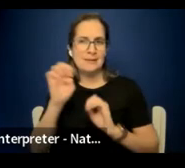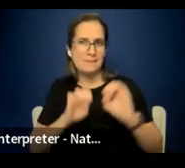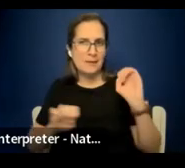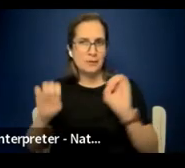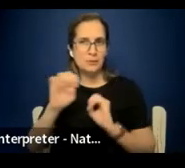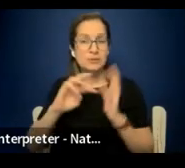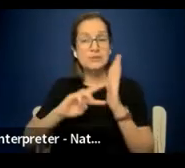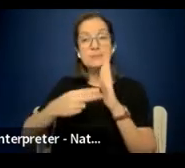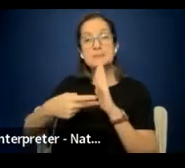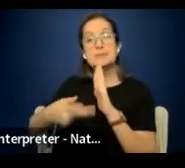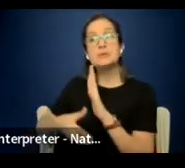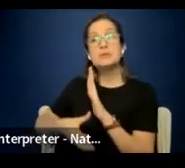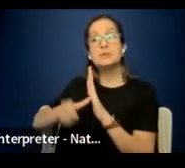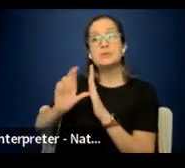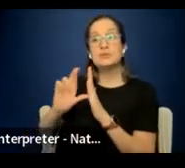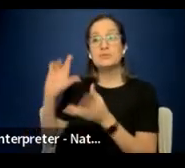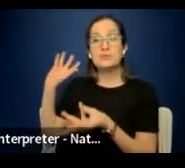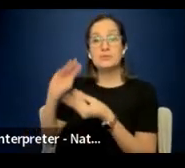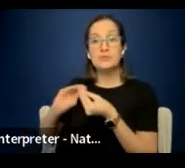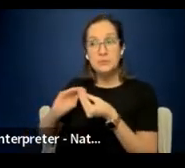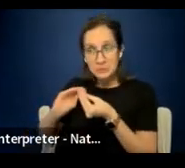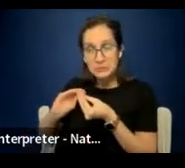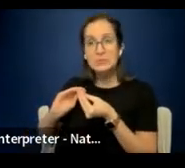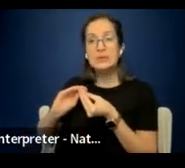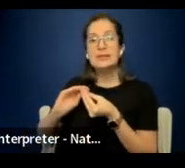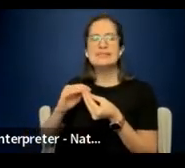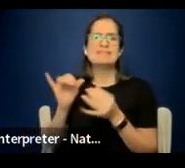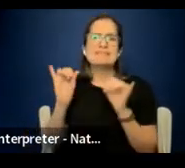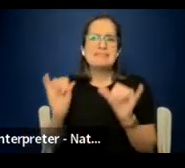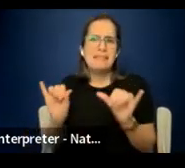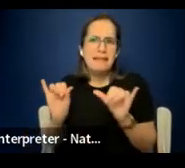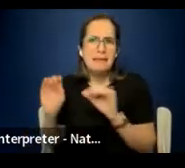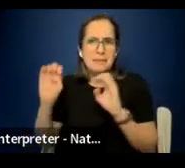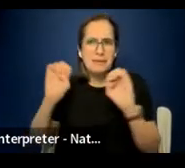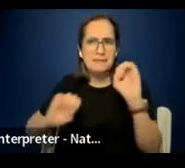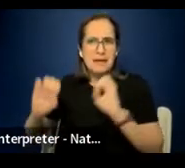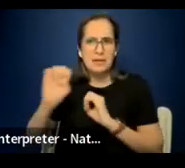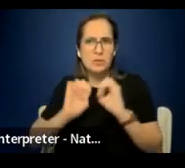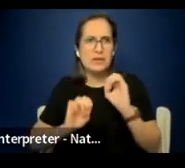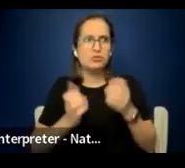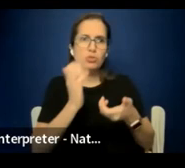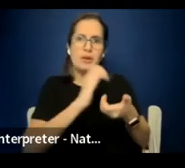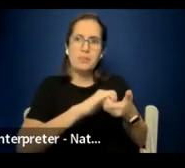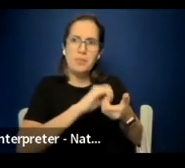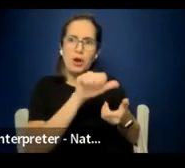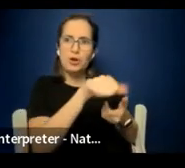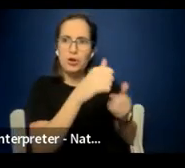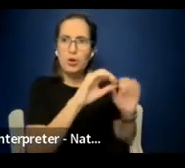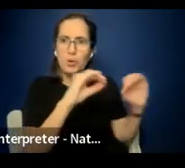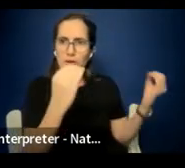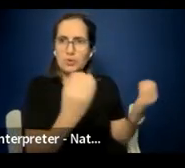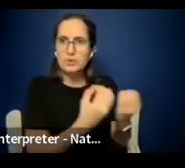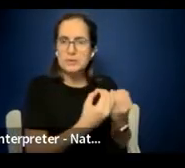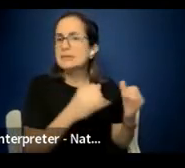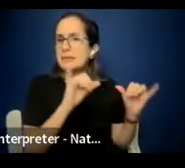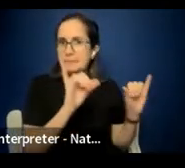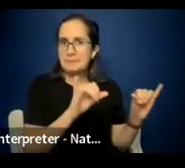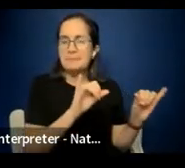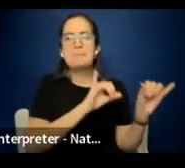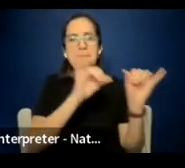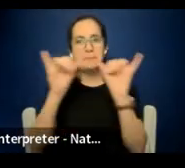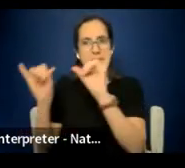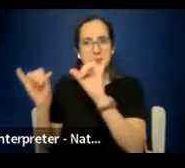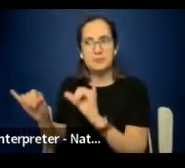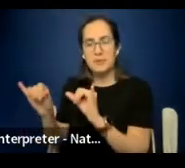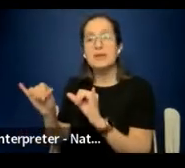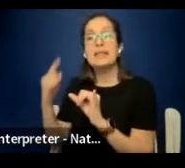recap and similar to what we talked about for evaluation for, you know, when we partner with another organization. We want to make sure to think about evaluation from